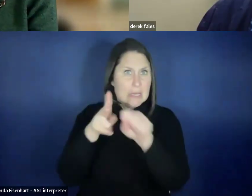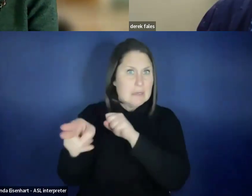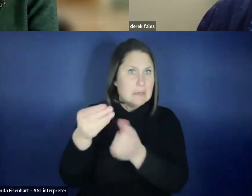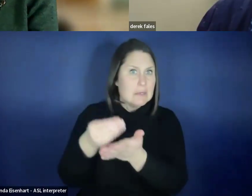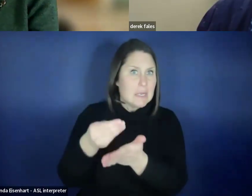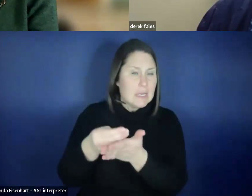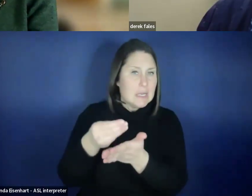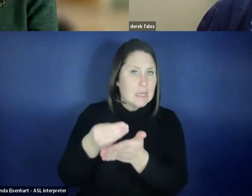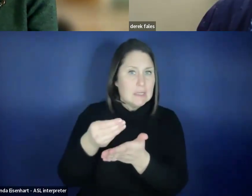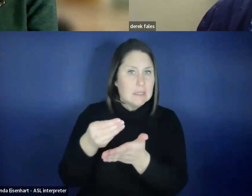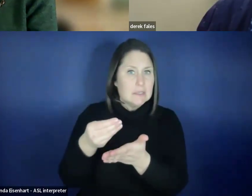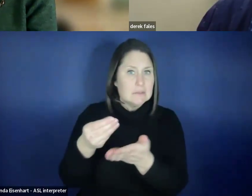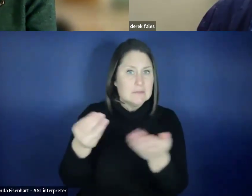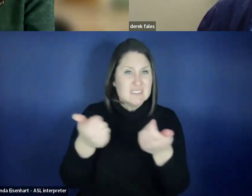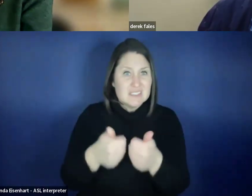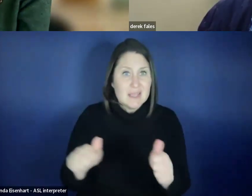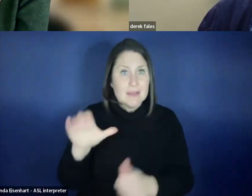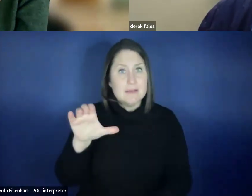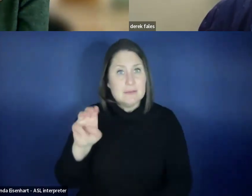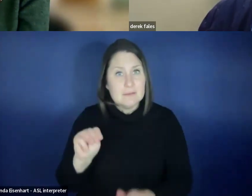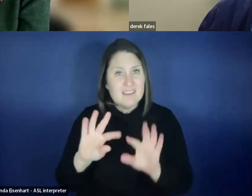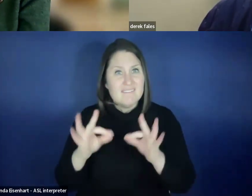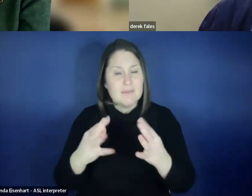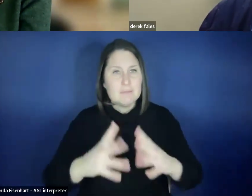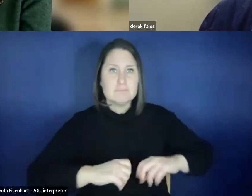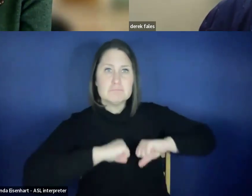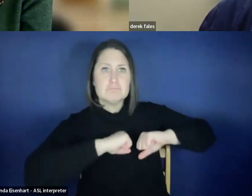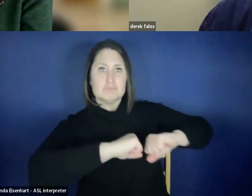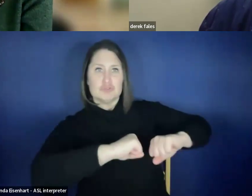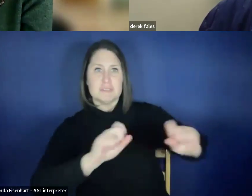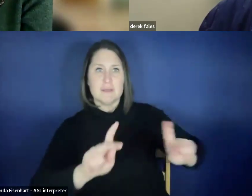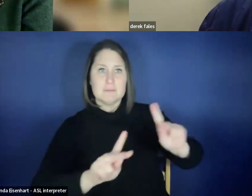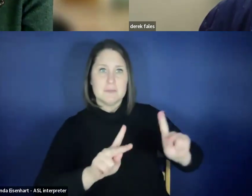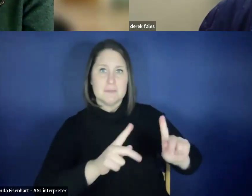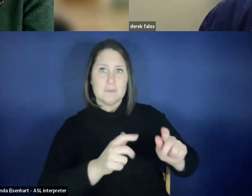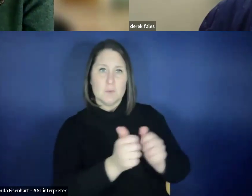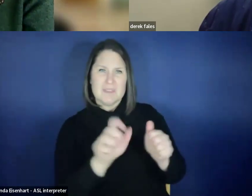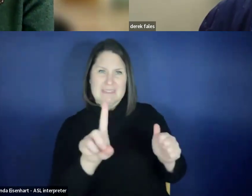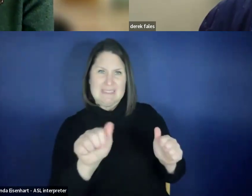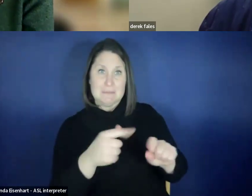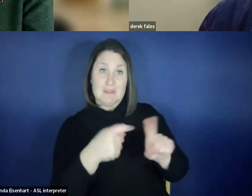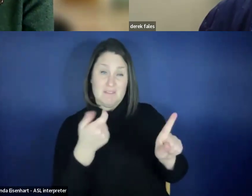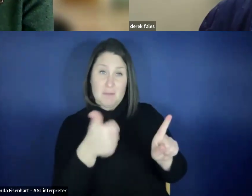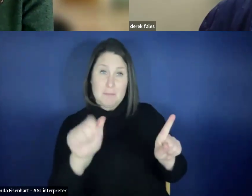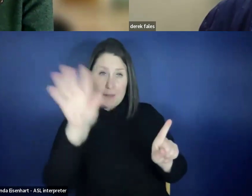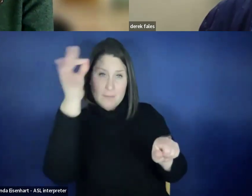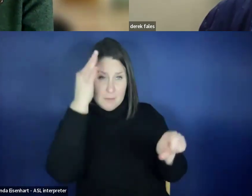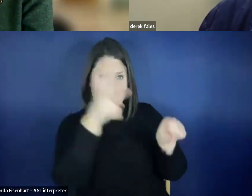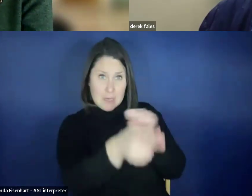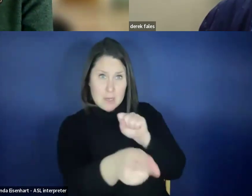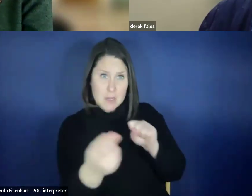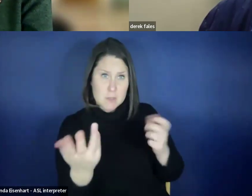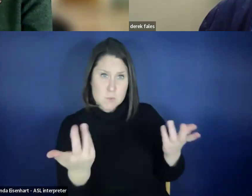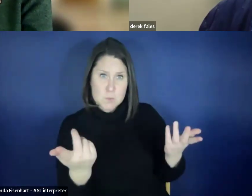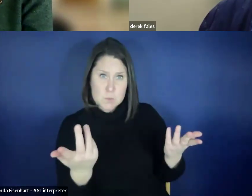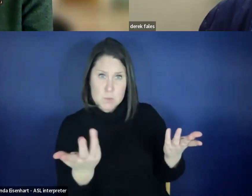there's anything that case managers and families can do to protect people with disabilities from possible cuts. And I would